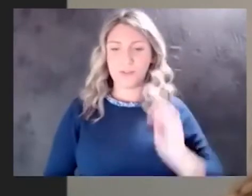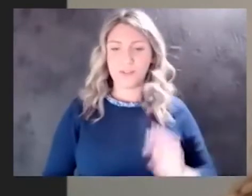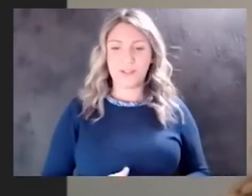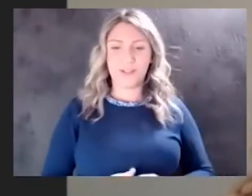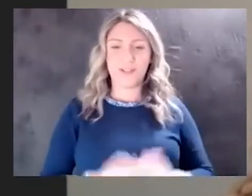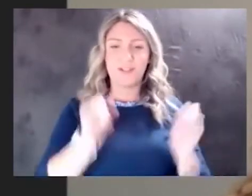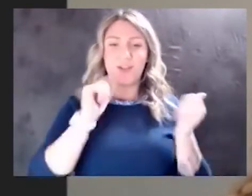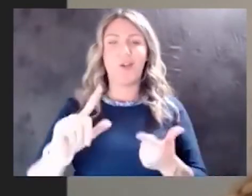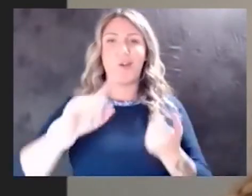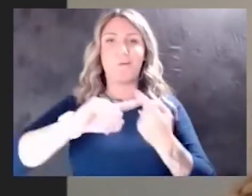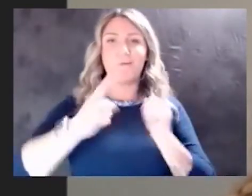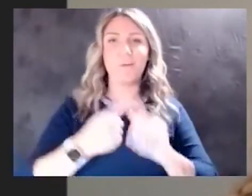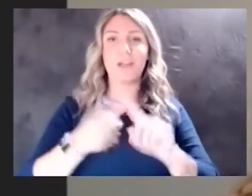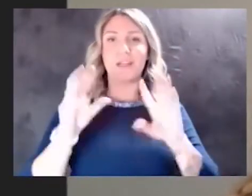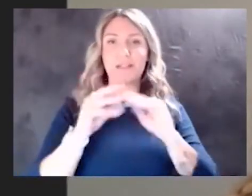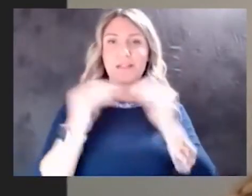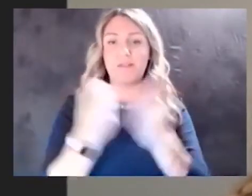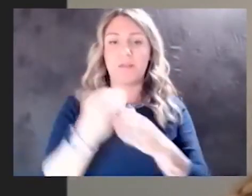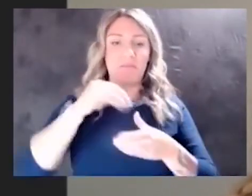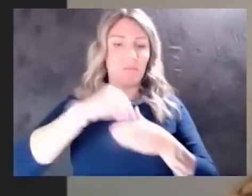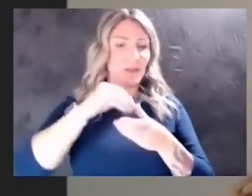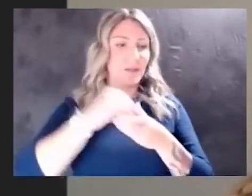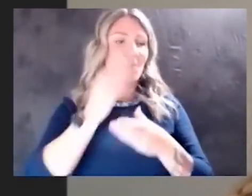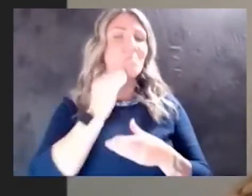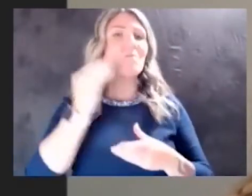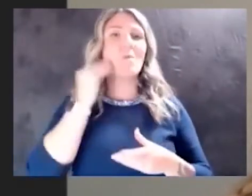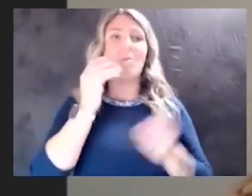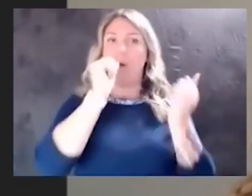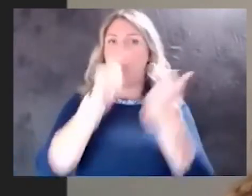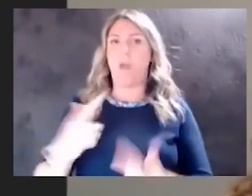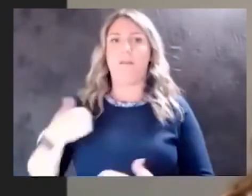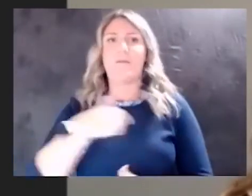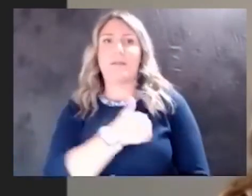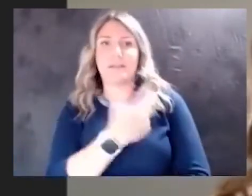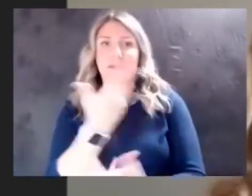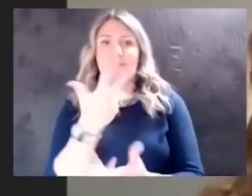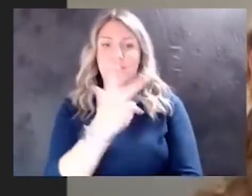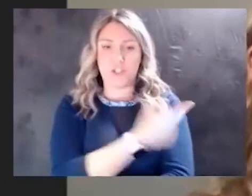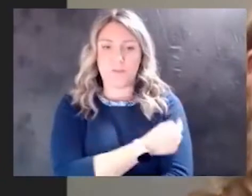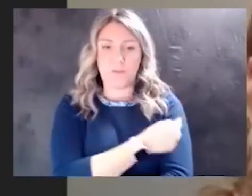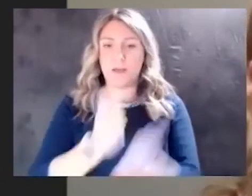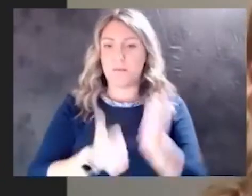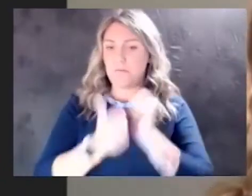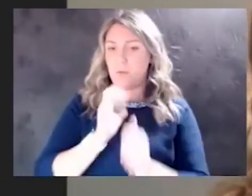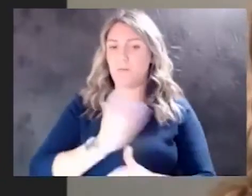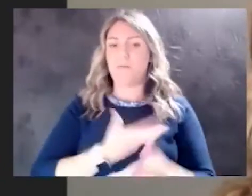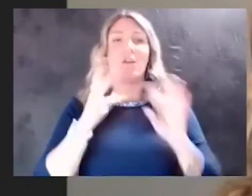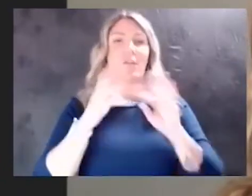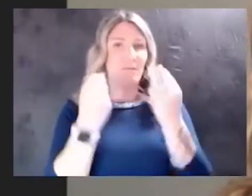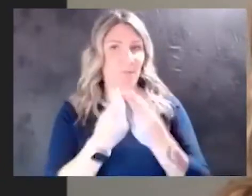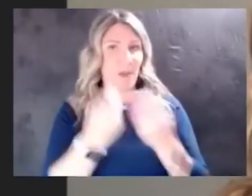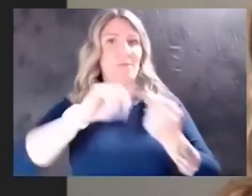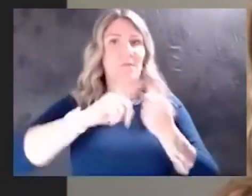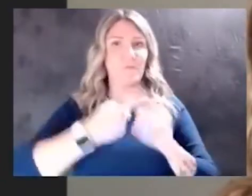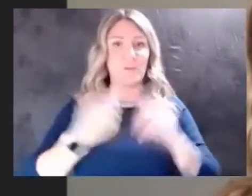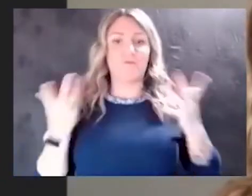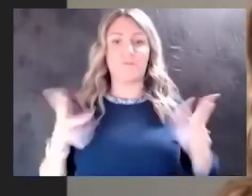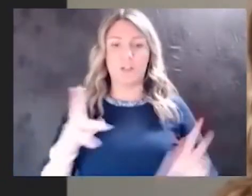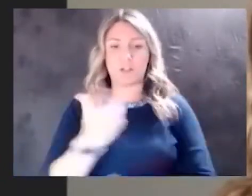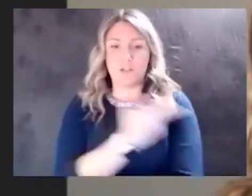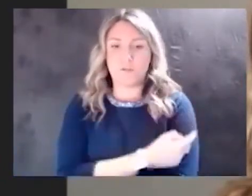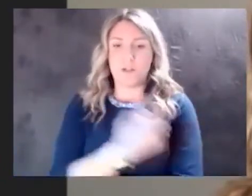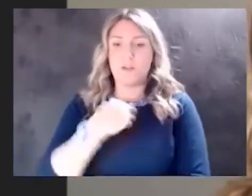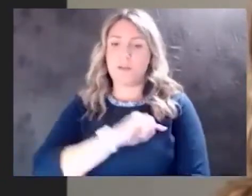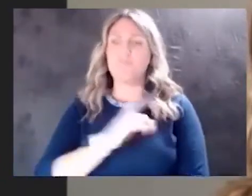friends and family into our home because all of us in our home are vaccinated and most of our family and friends are vaccinated. So we feel